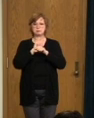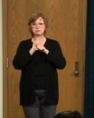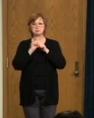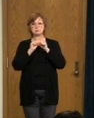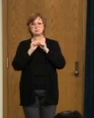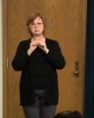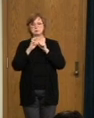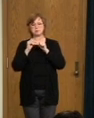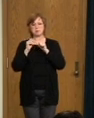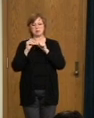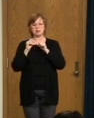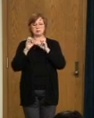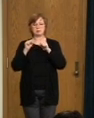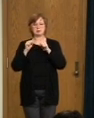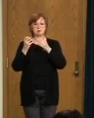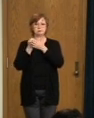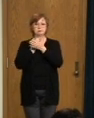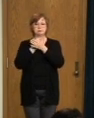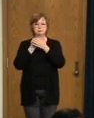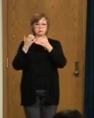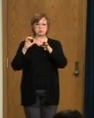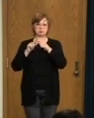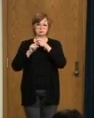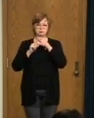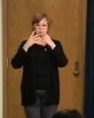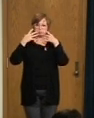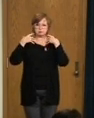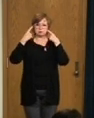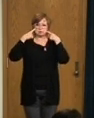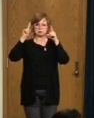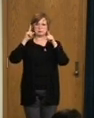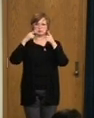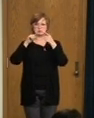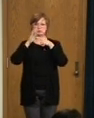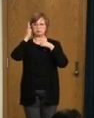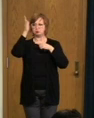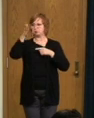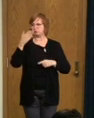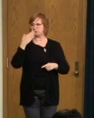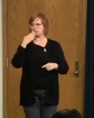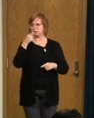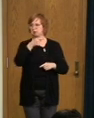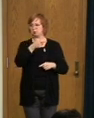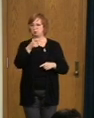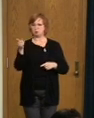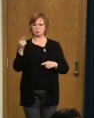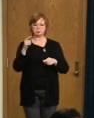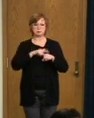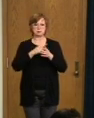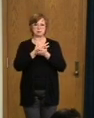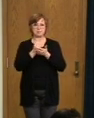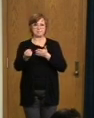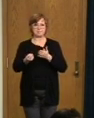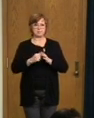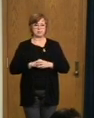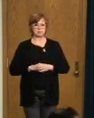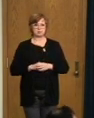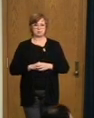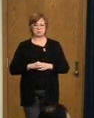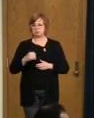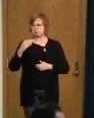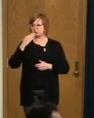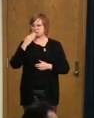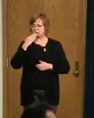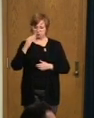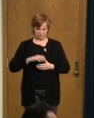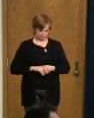our opportunity to recover when we find our way through this. Thanks for joining us today, everyone. That concludes our time. Thank you.